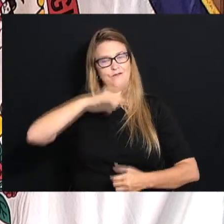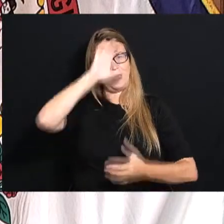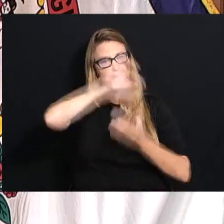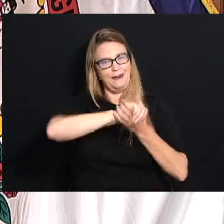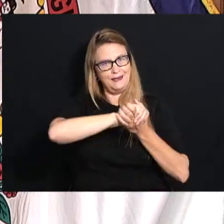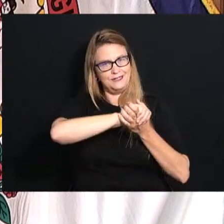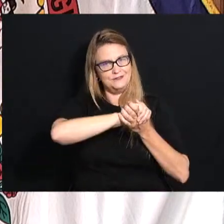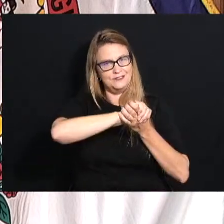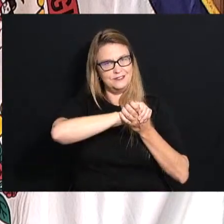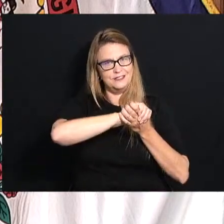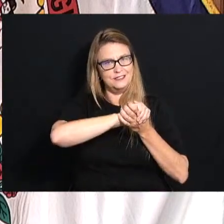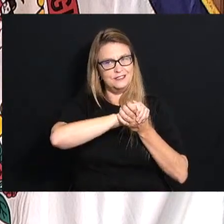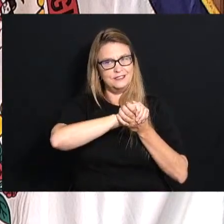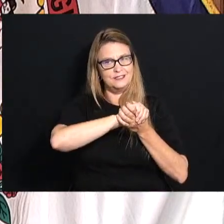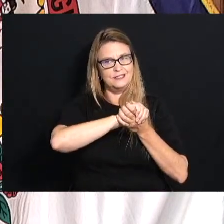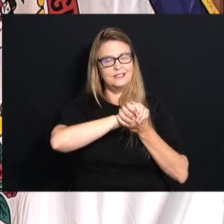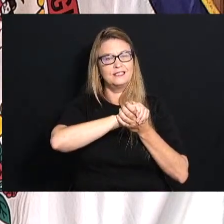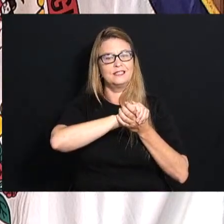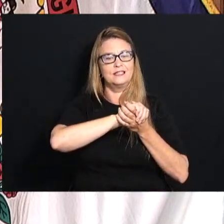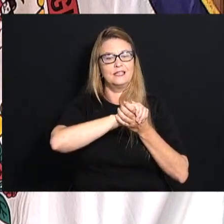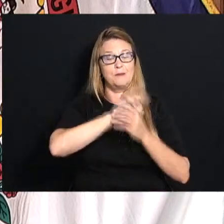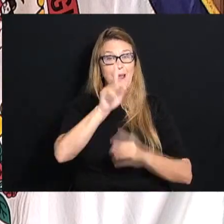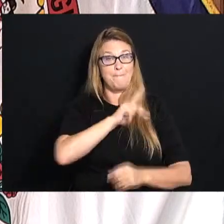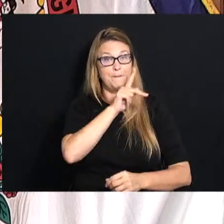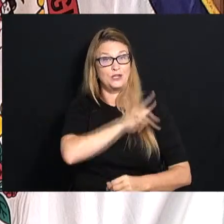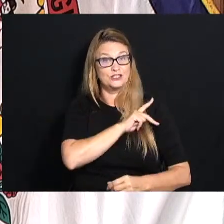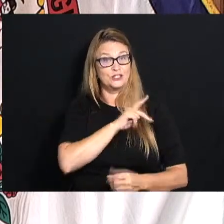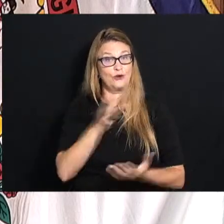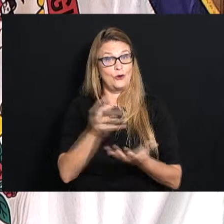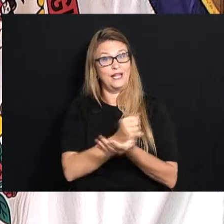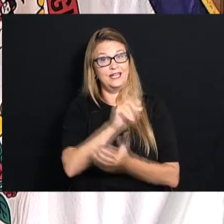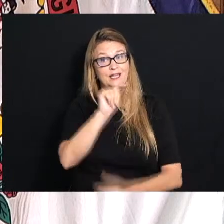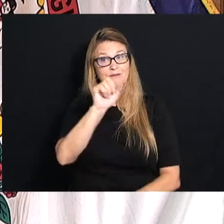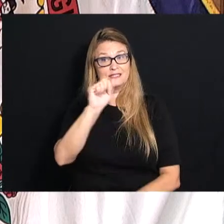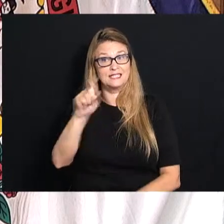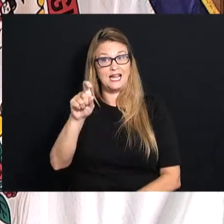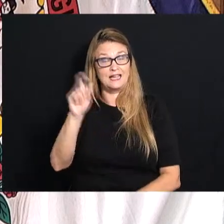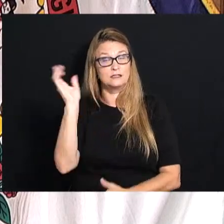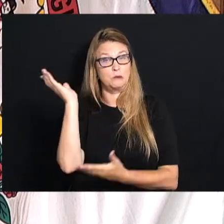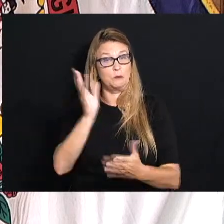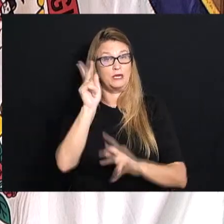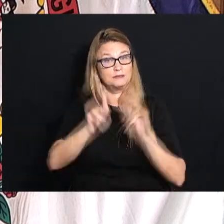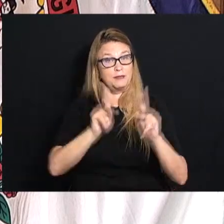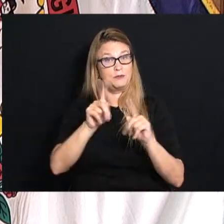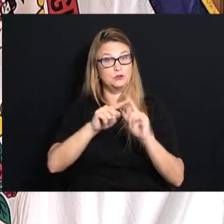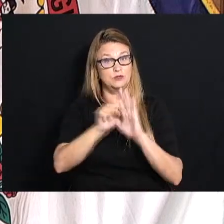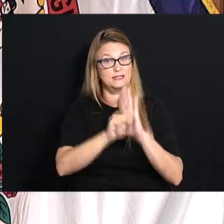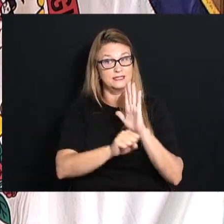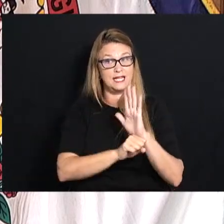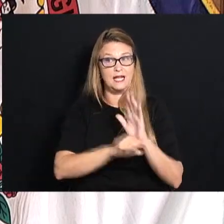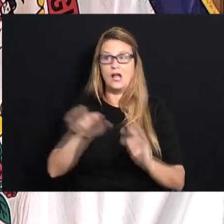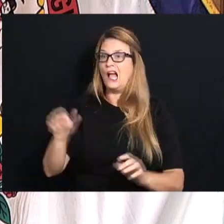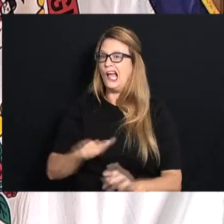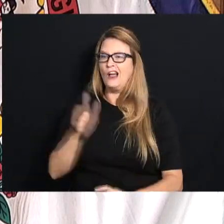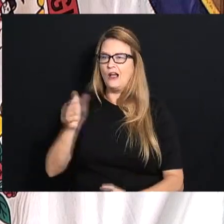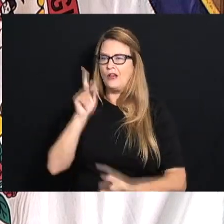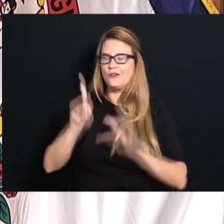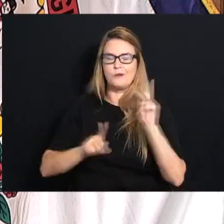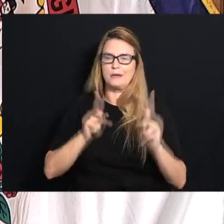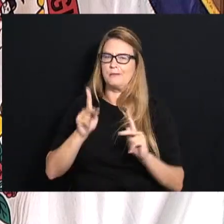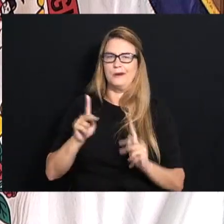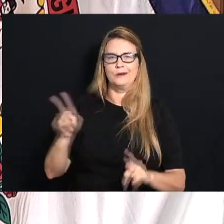as, how personal income tax brings a lot of folks to the state, to how others think, in regard